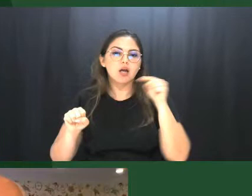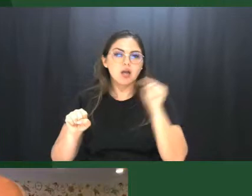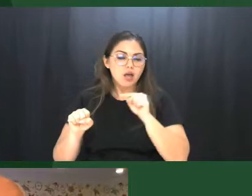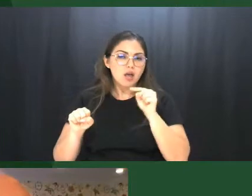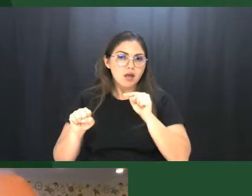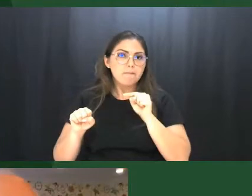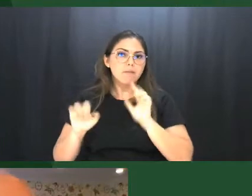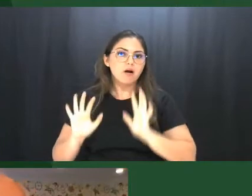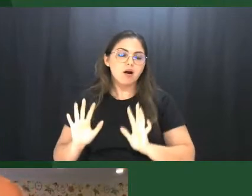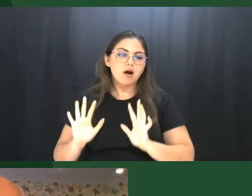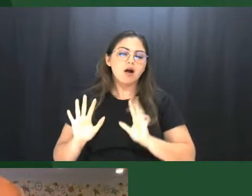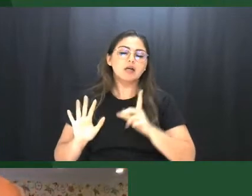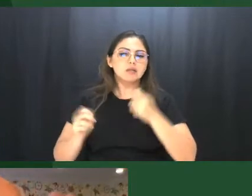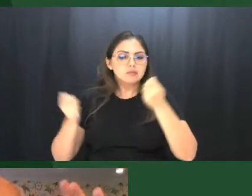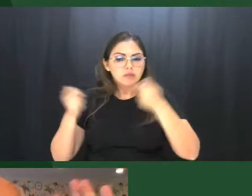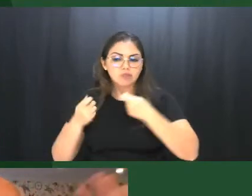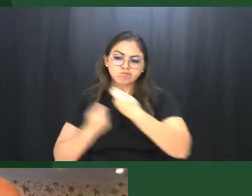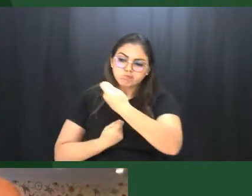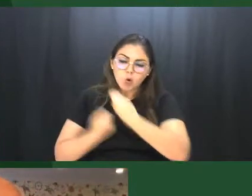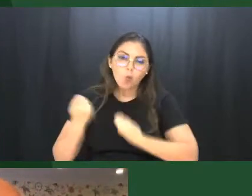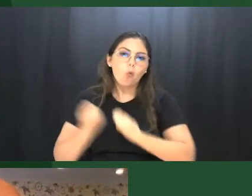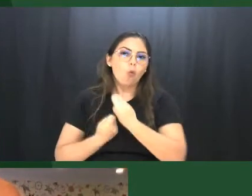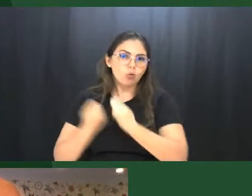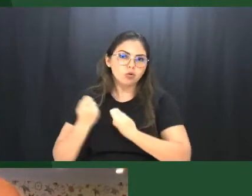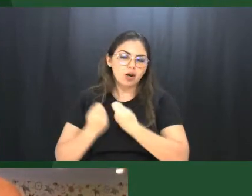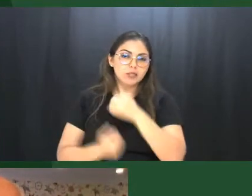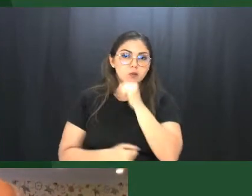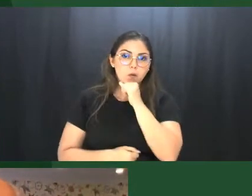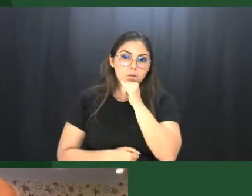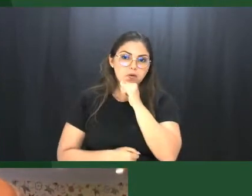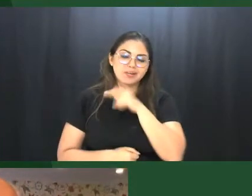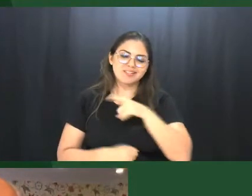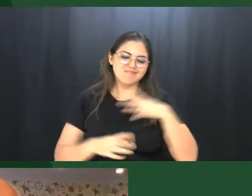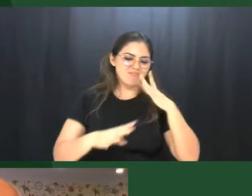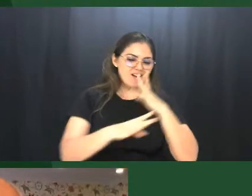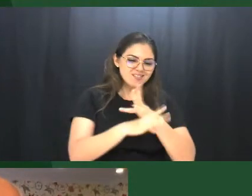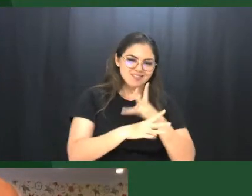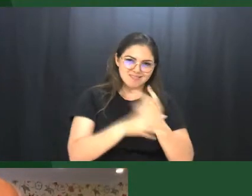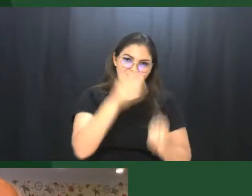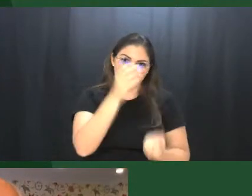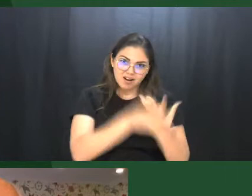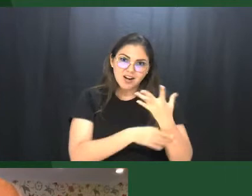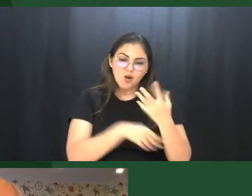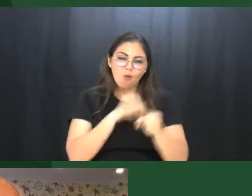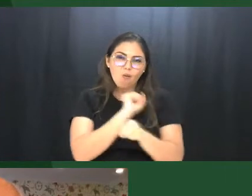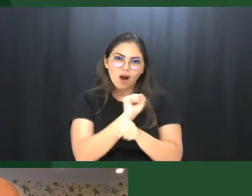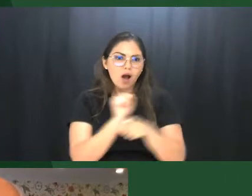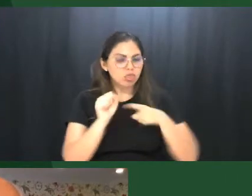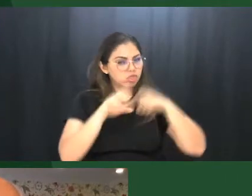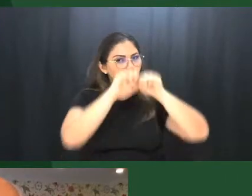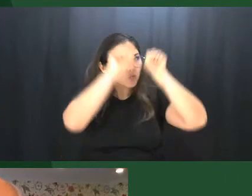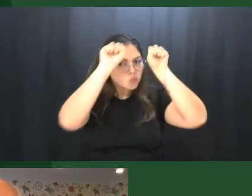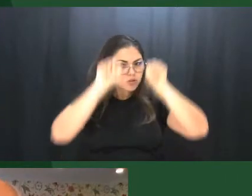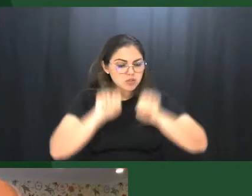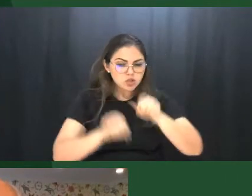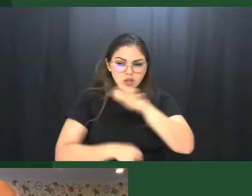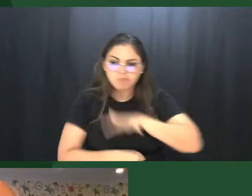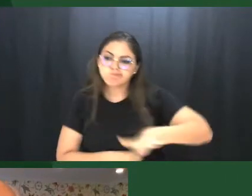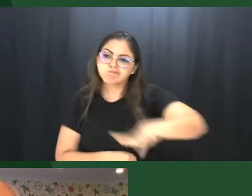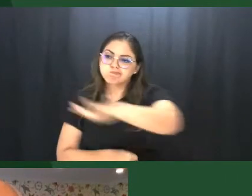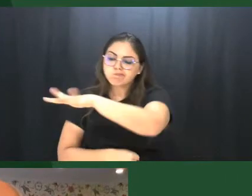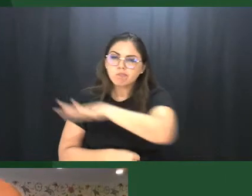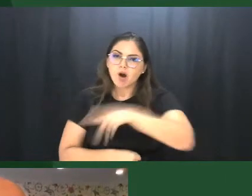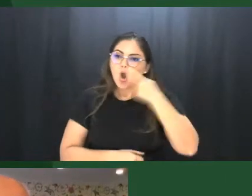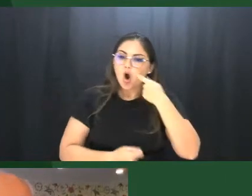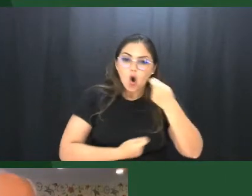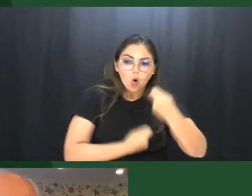control center or simply press a button that gets the car to come to rest at the side of the road safely. So